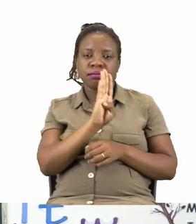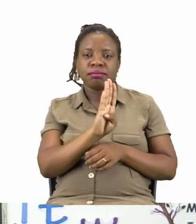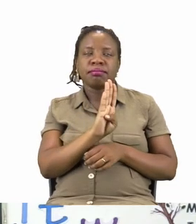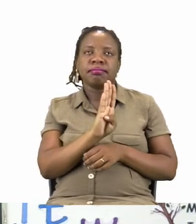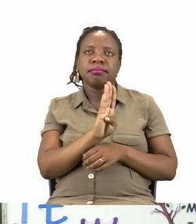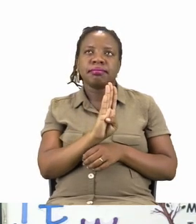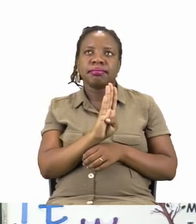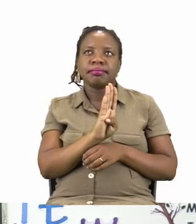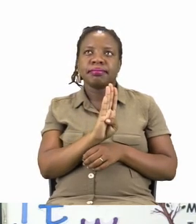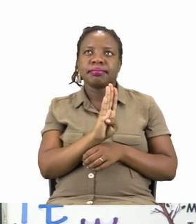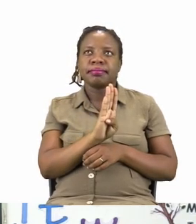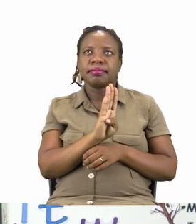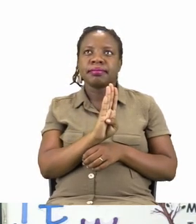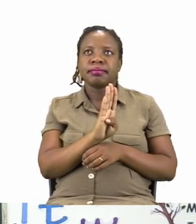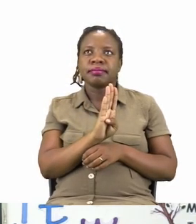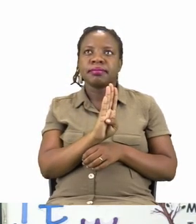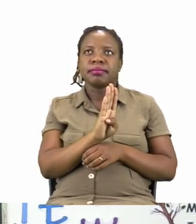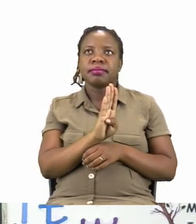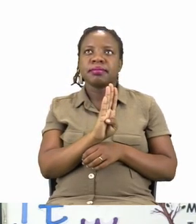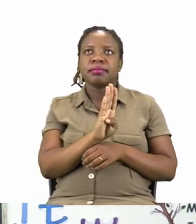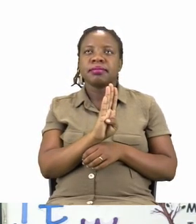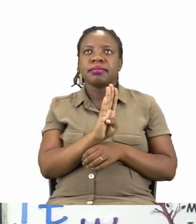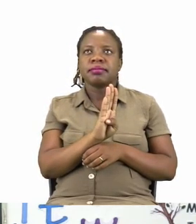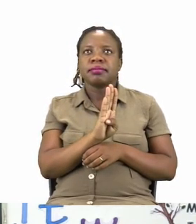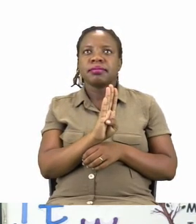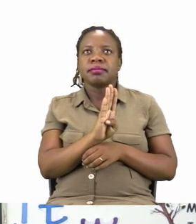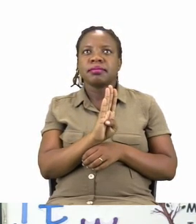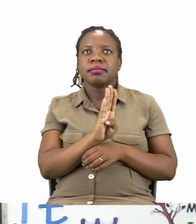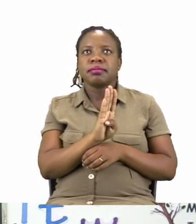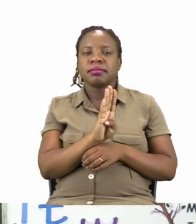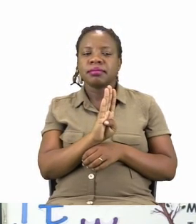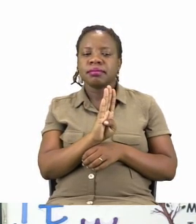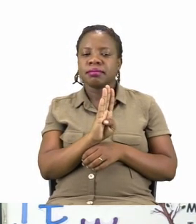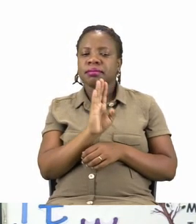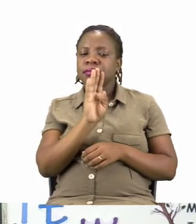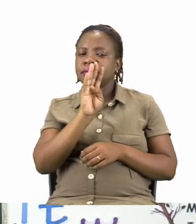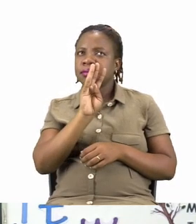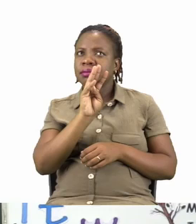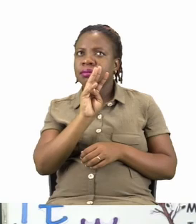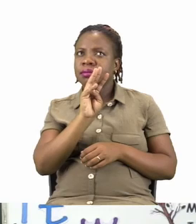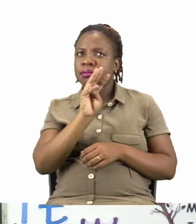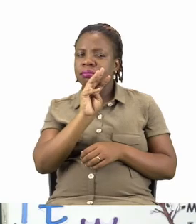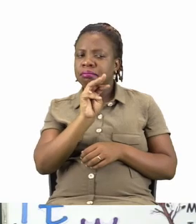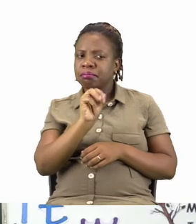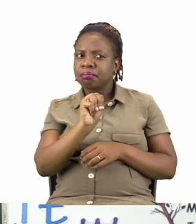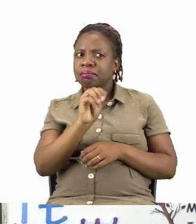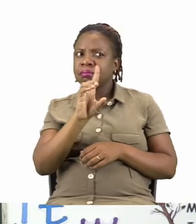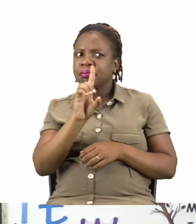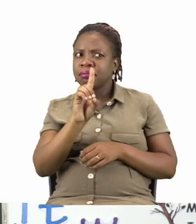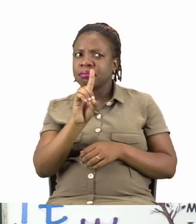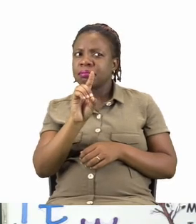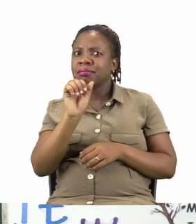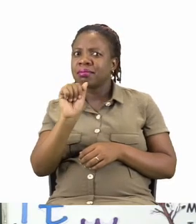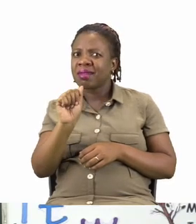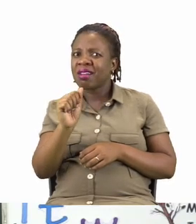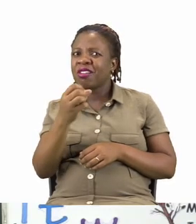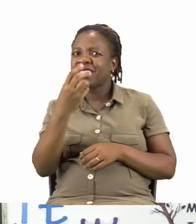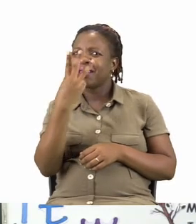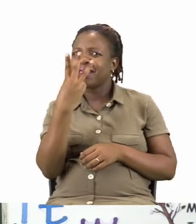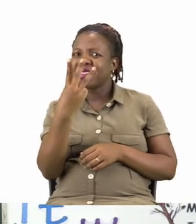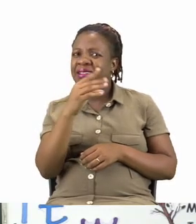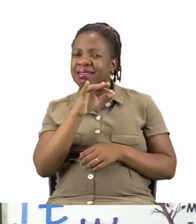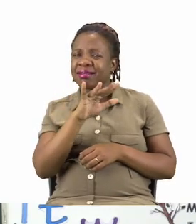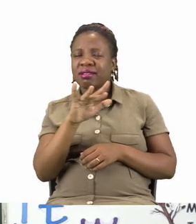together. Now this word you will see only has 1, 2, 3 letters.